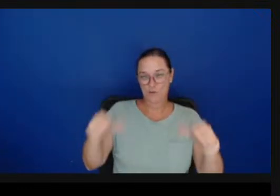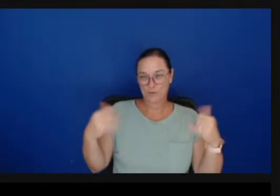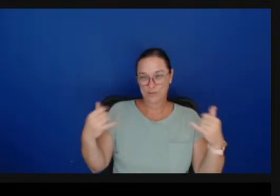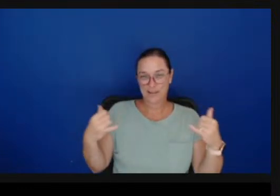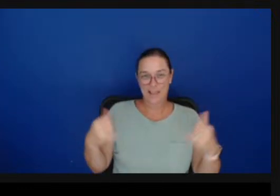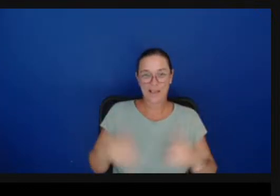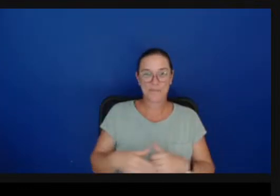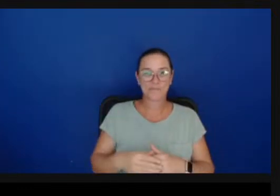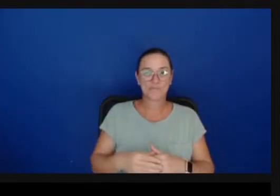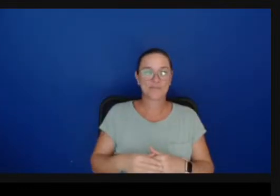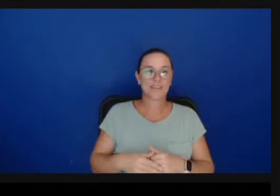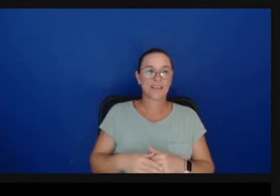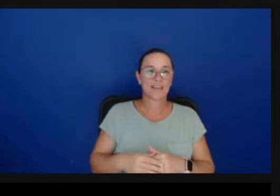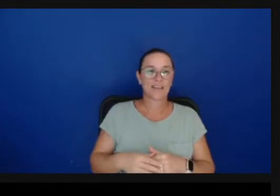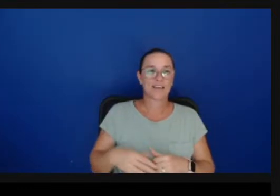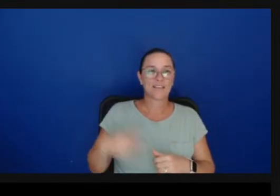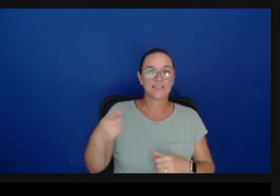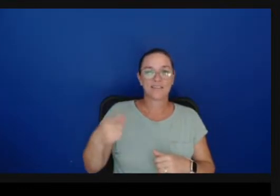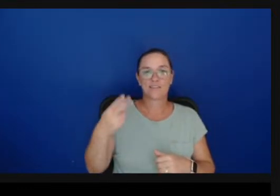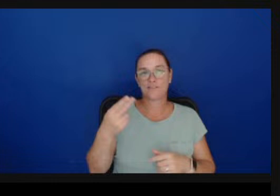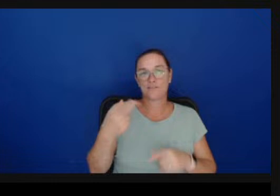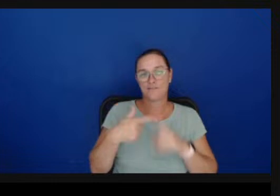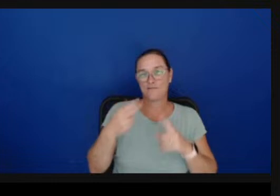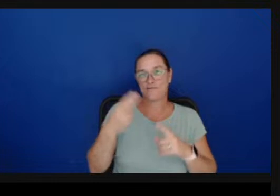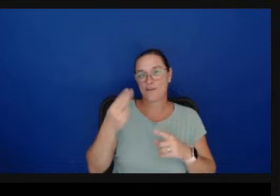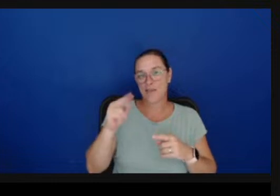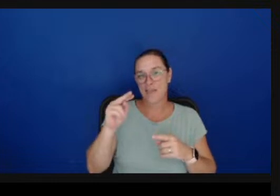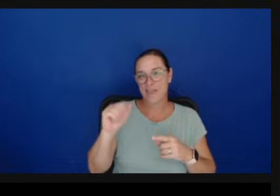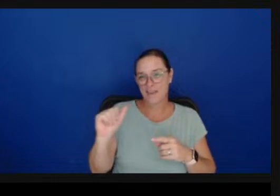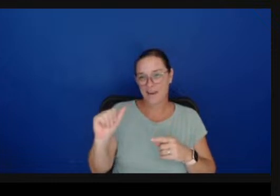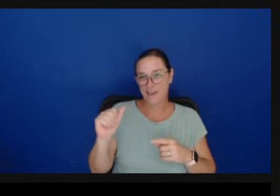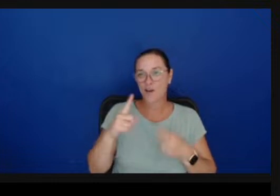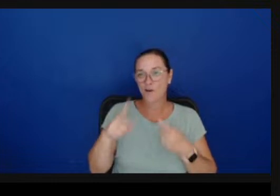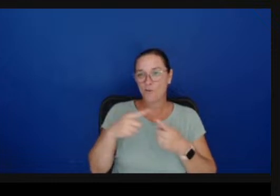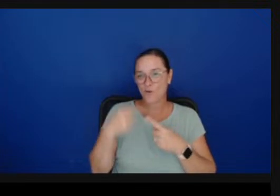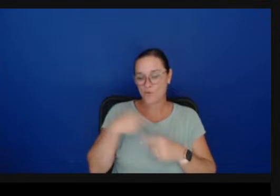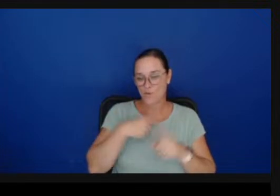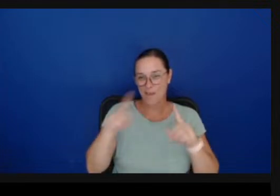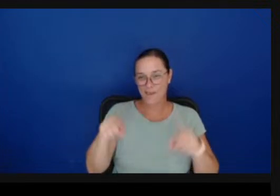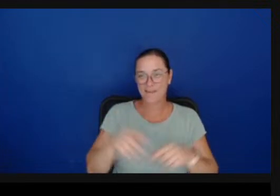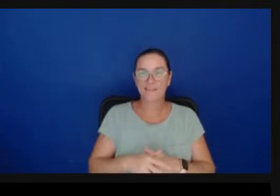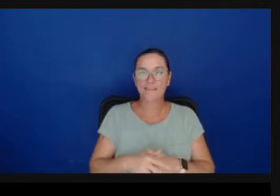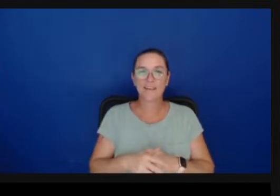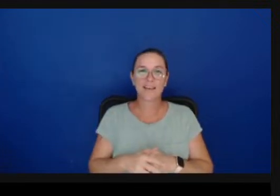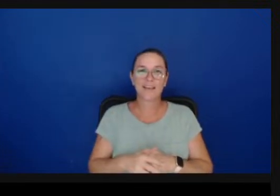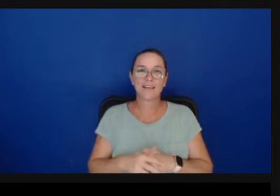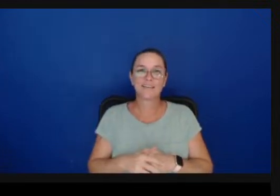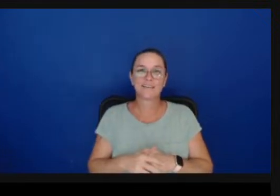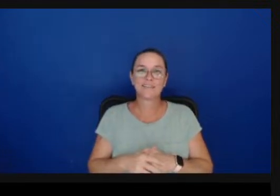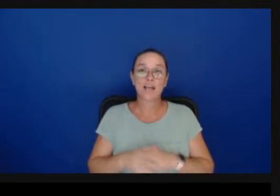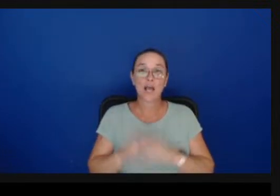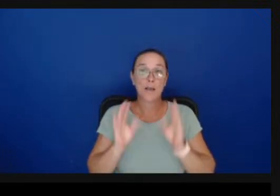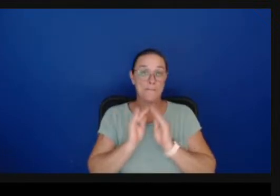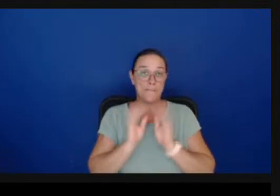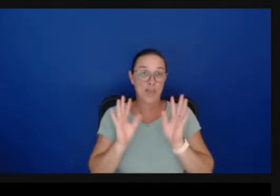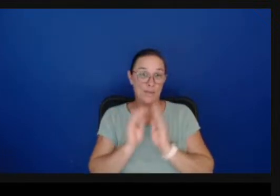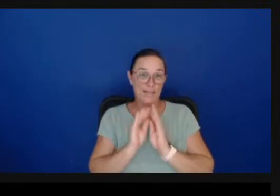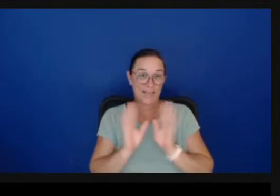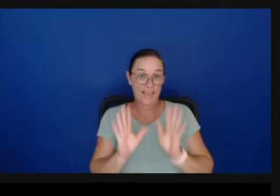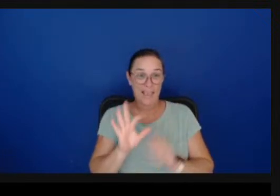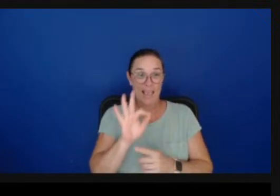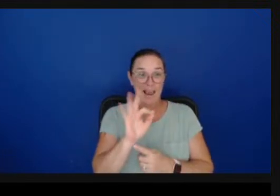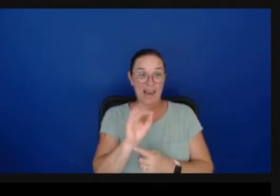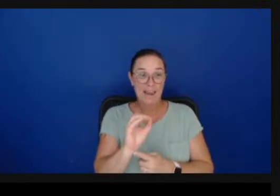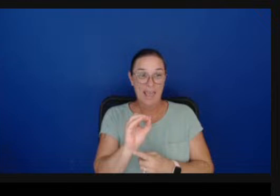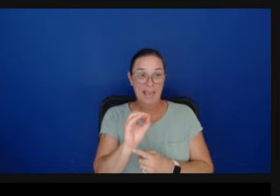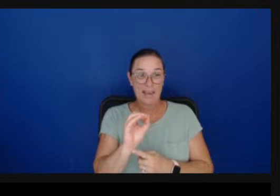took here when we were up there. And yes, apparently 90% of